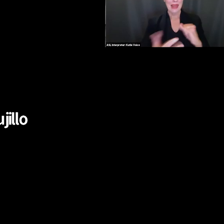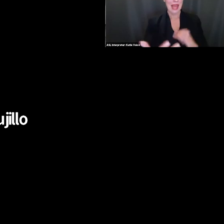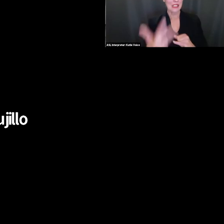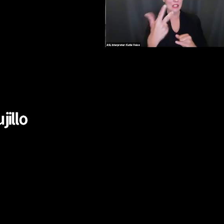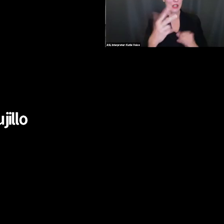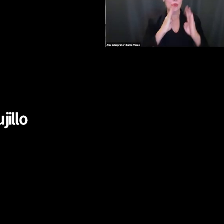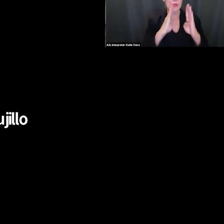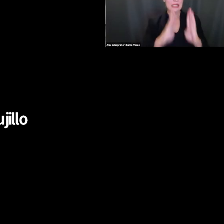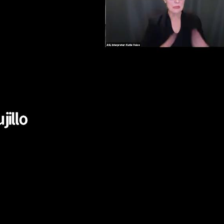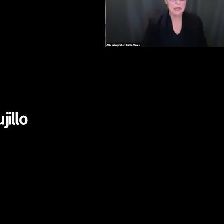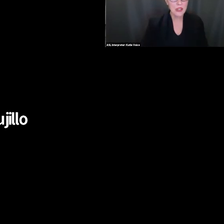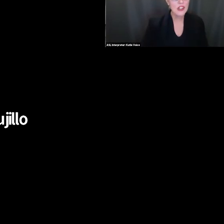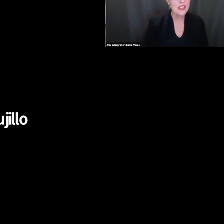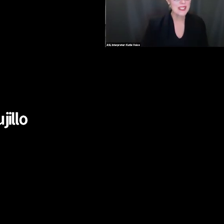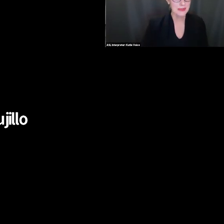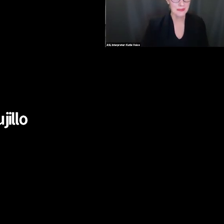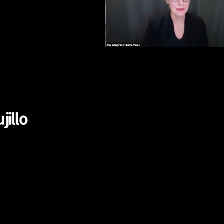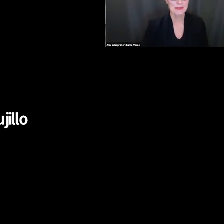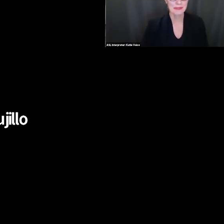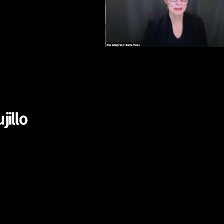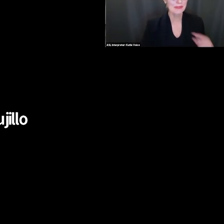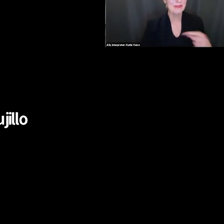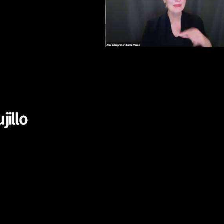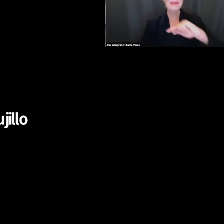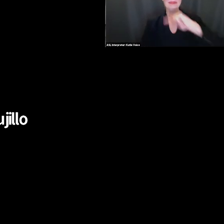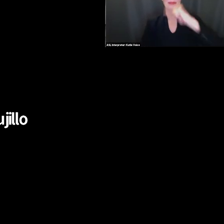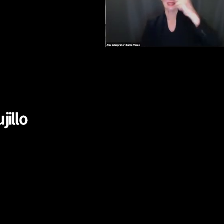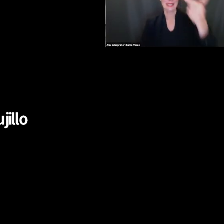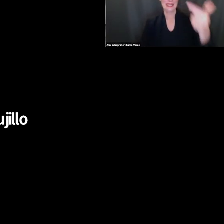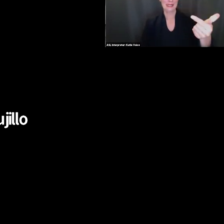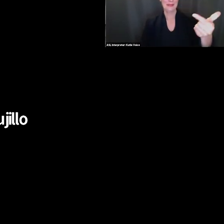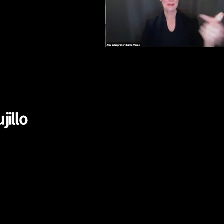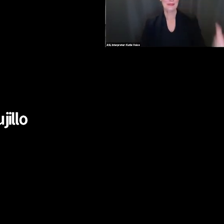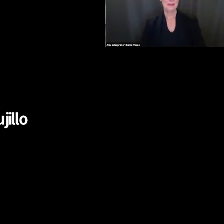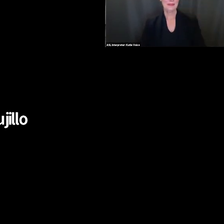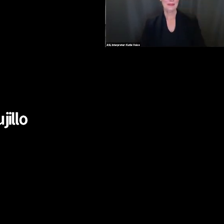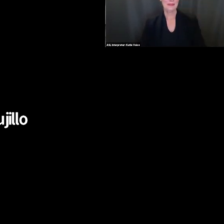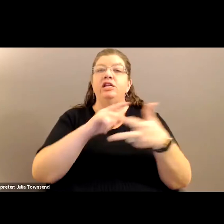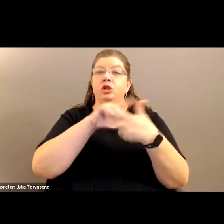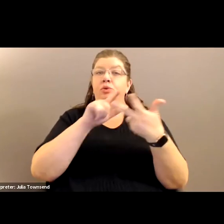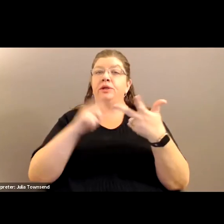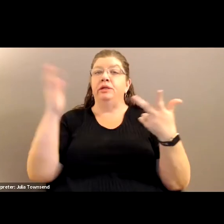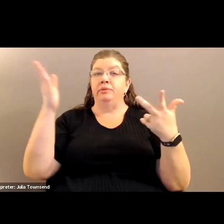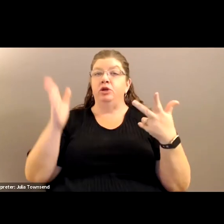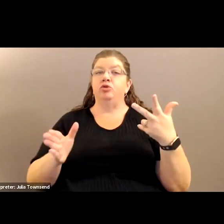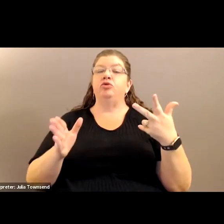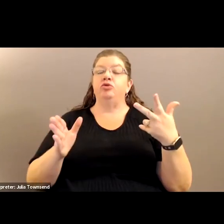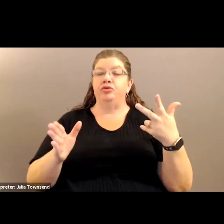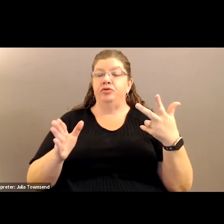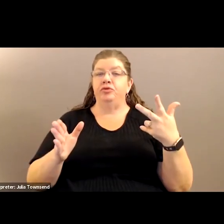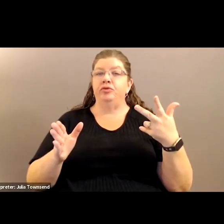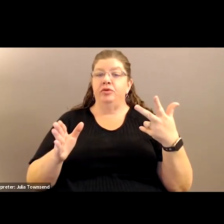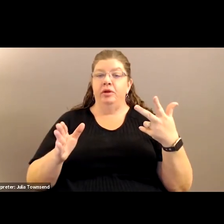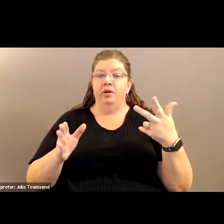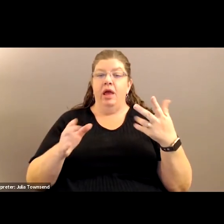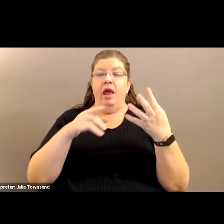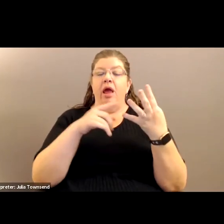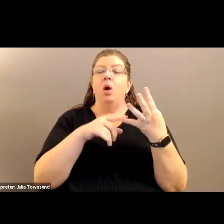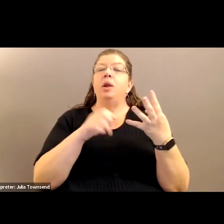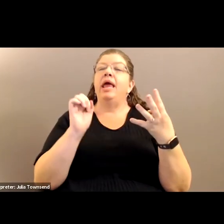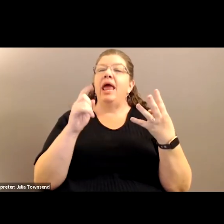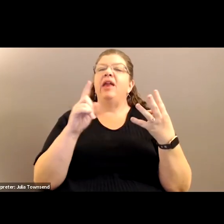lucy oliver christie lozano and danny blunk oh and chadwick